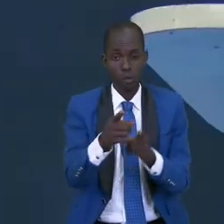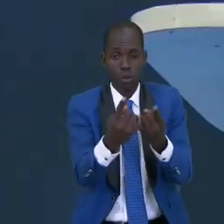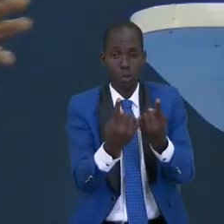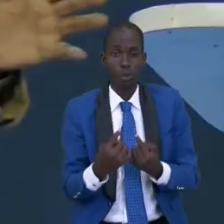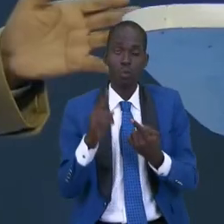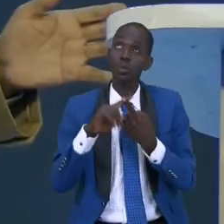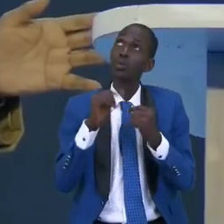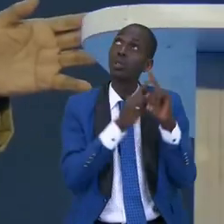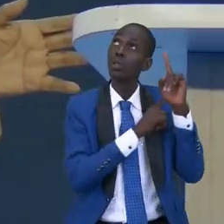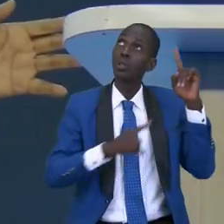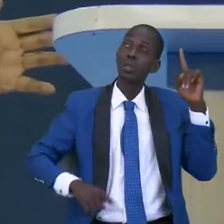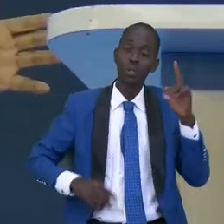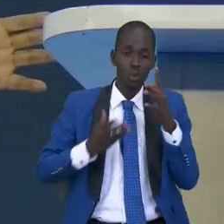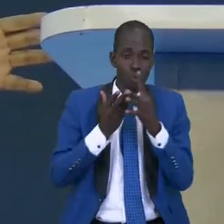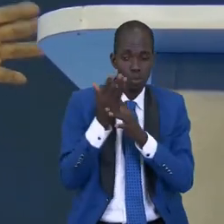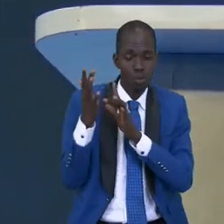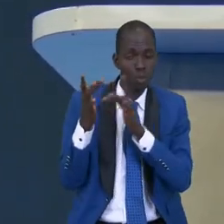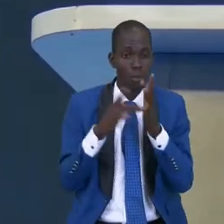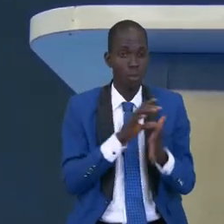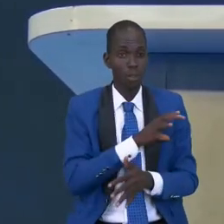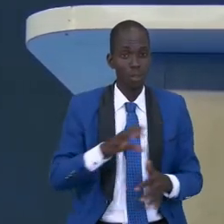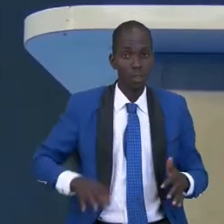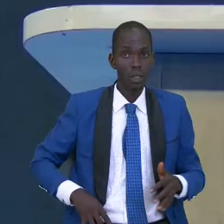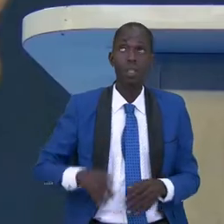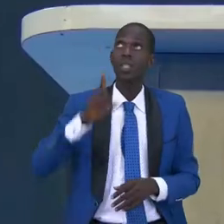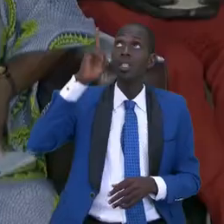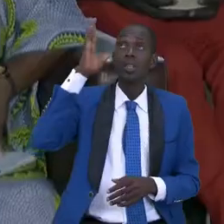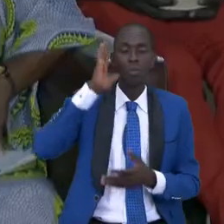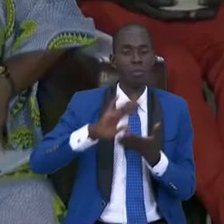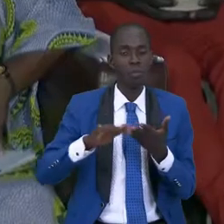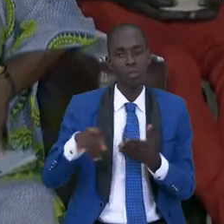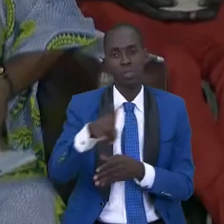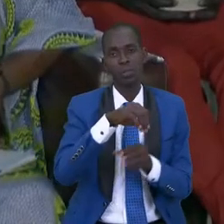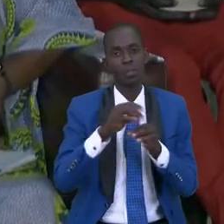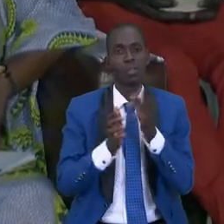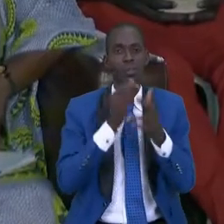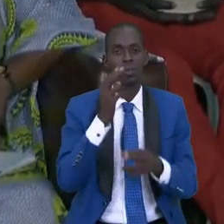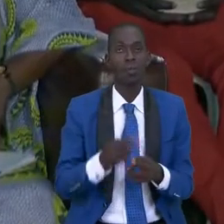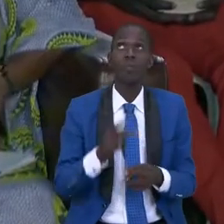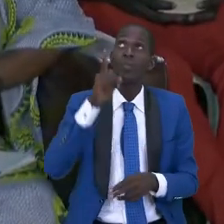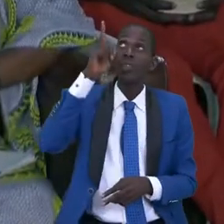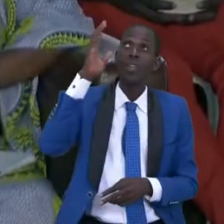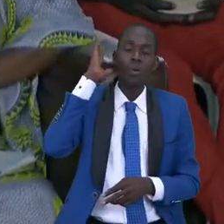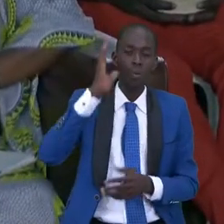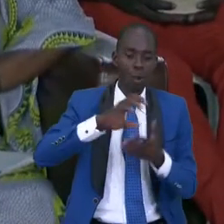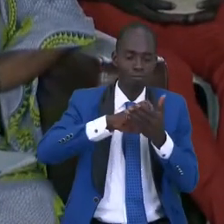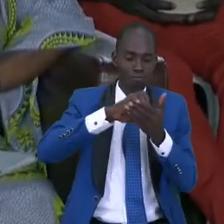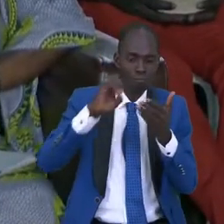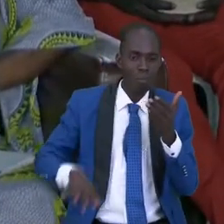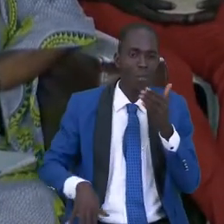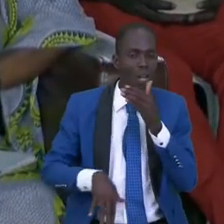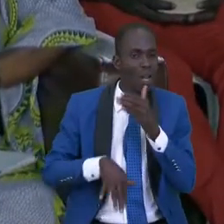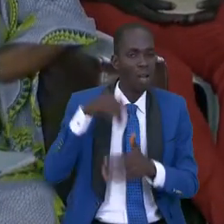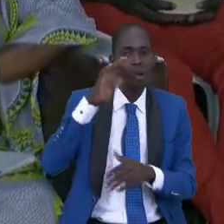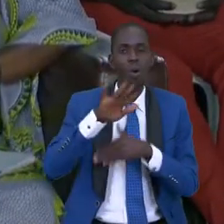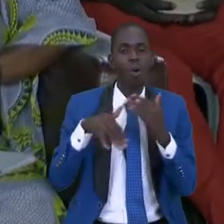Lord through Jesus Christ, he will forgive you. He will blot out all the